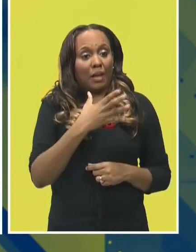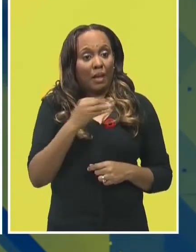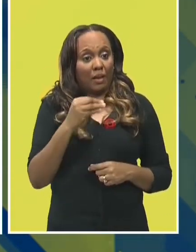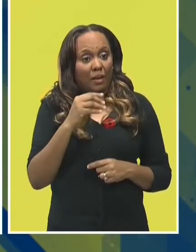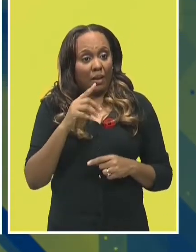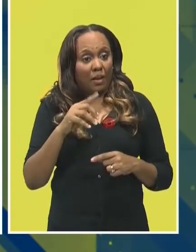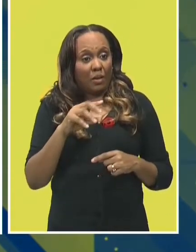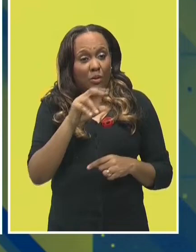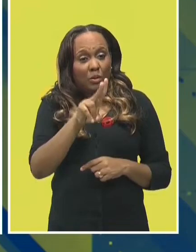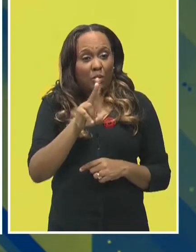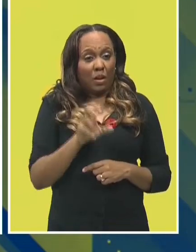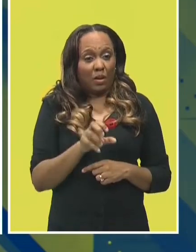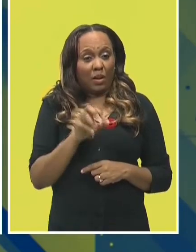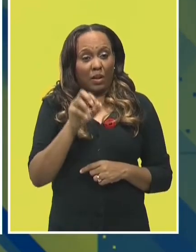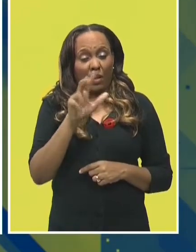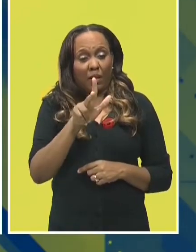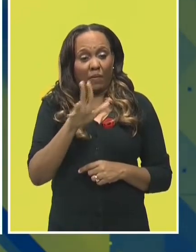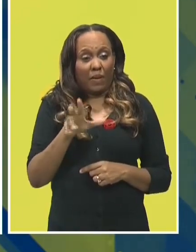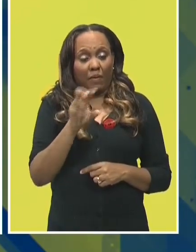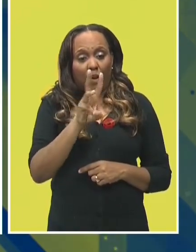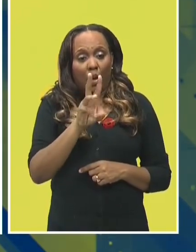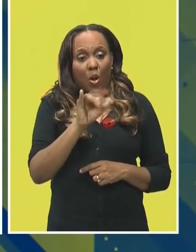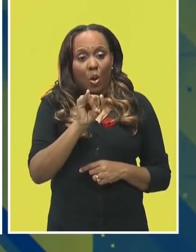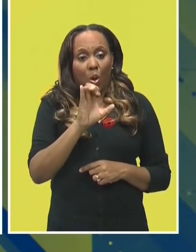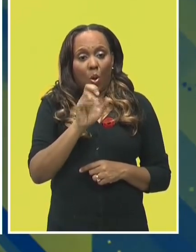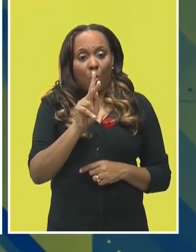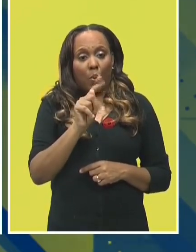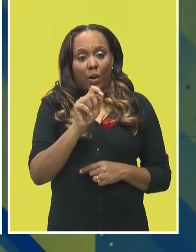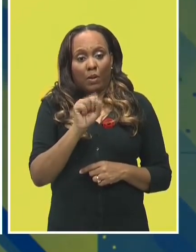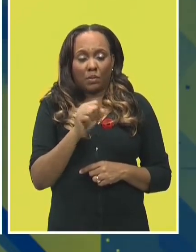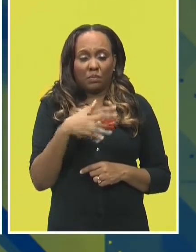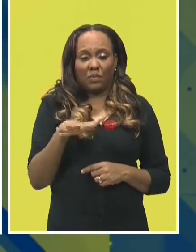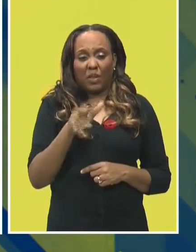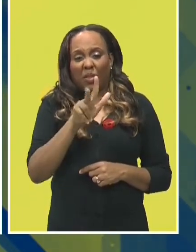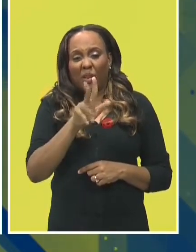took 235 wickets at an average of